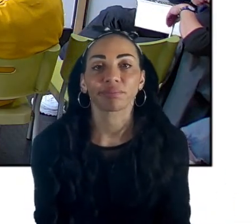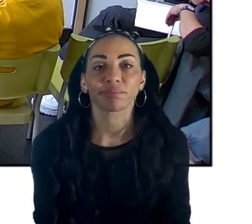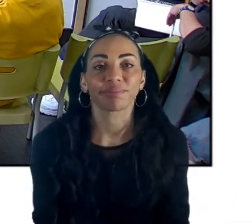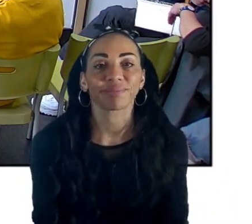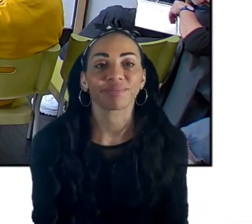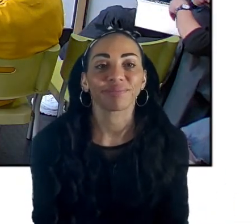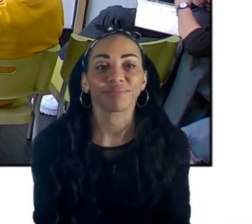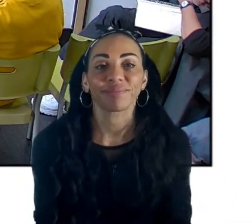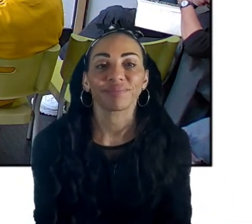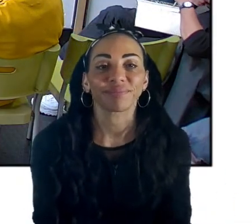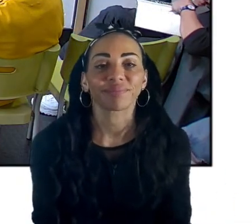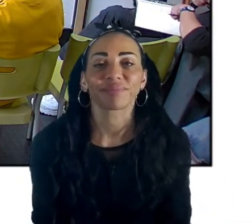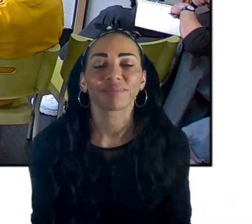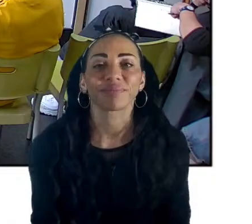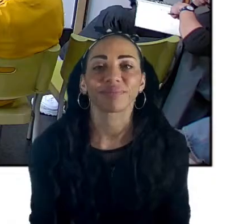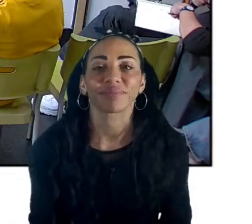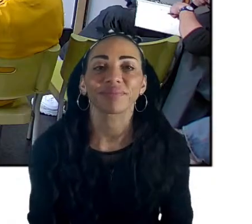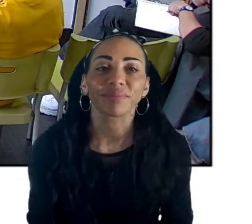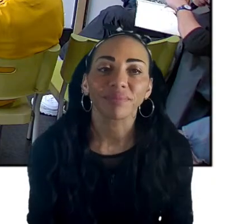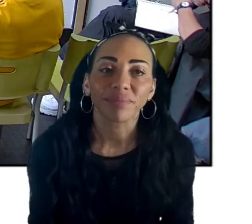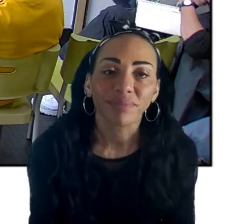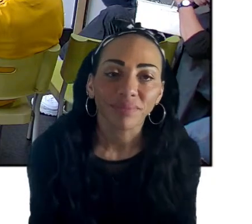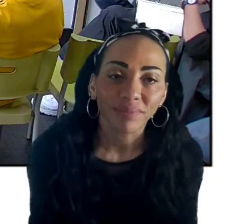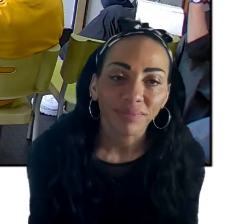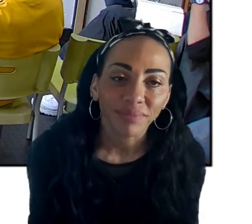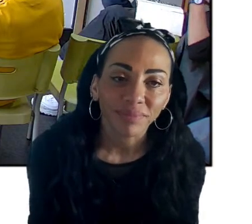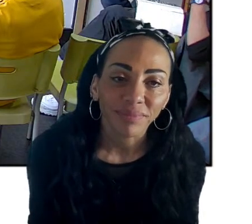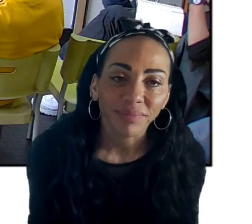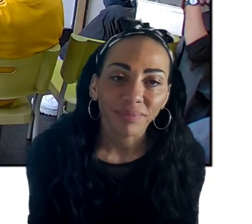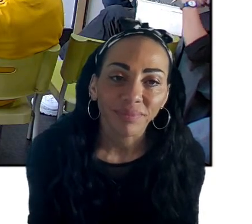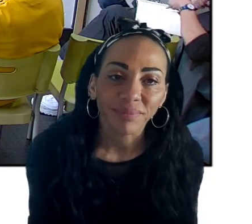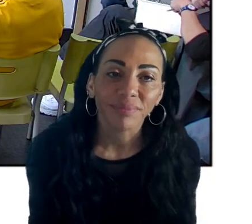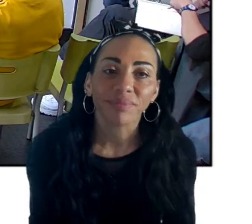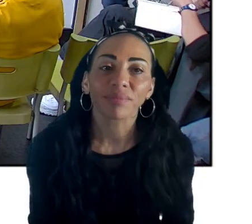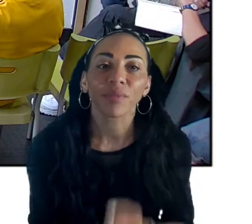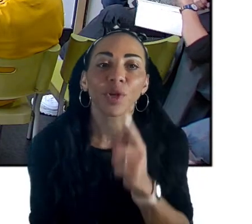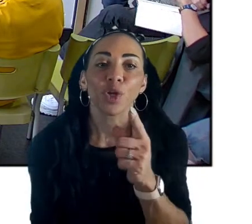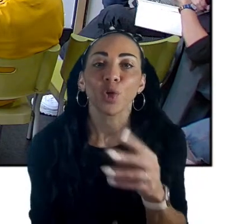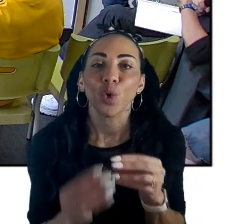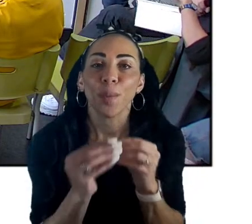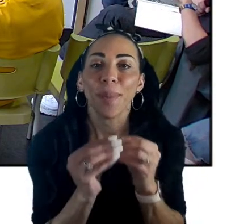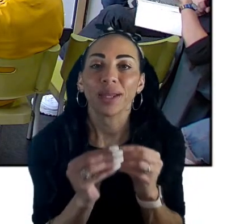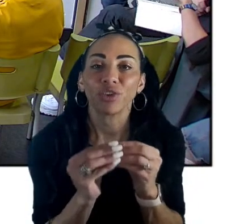When you mentioned Halberstad's Queer Art of Failure, I'm thinking of